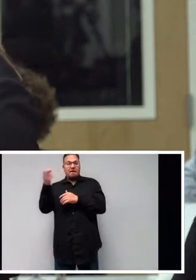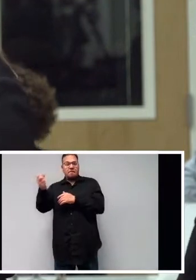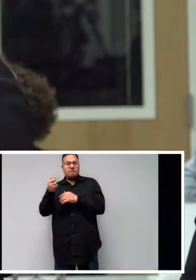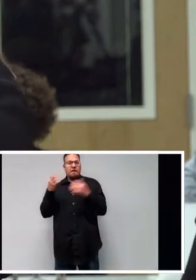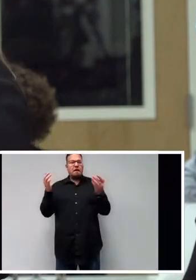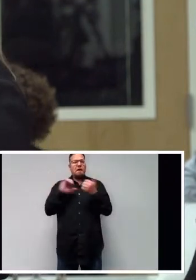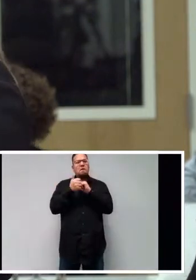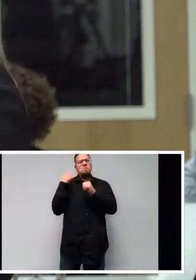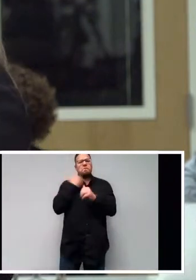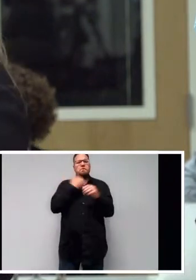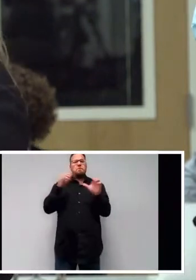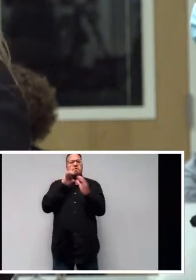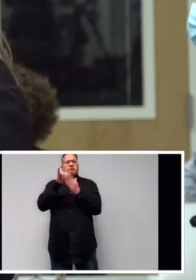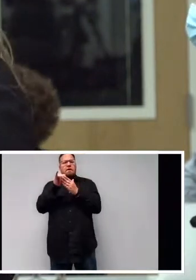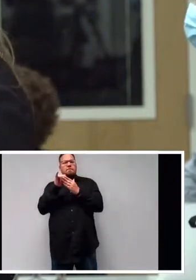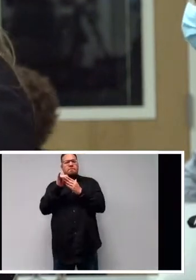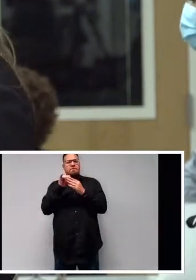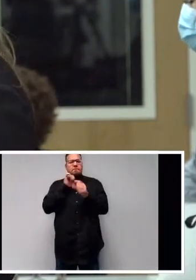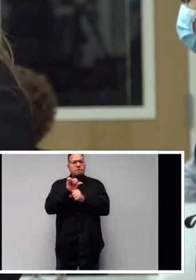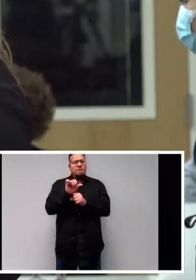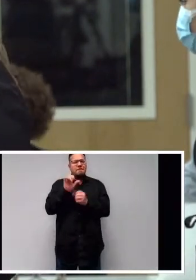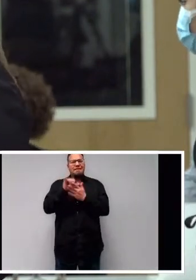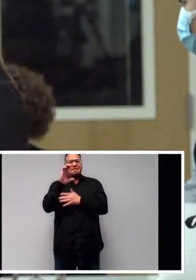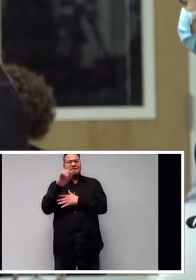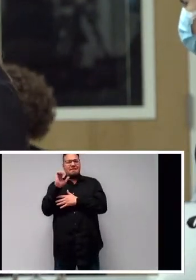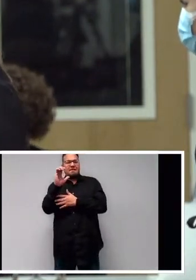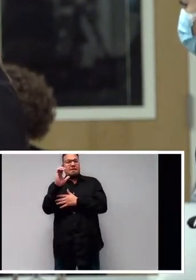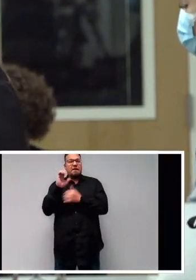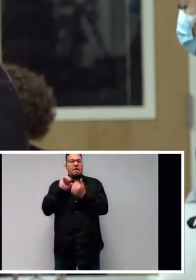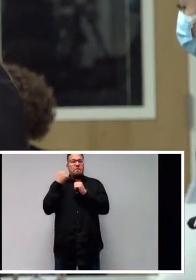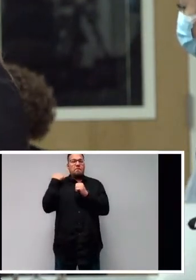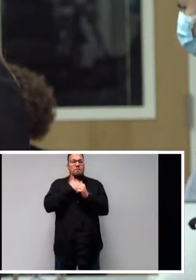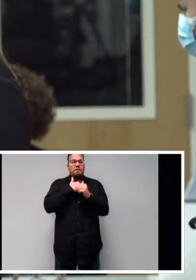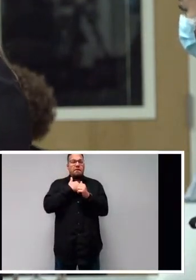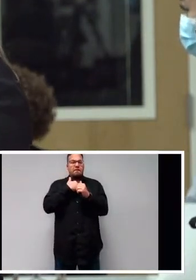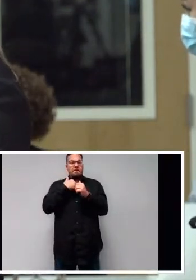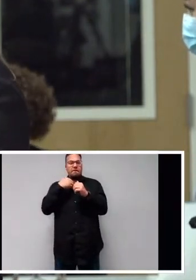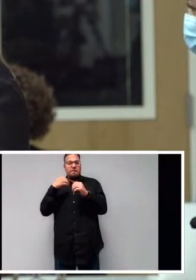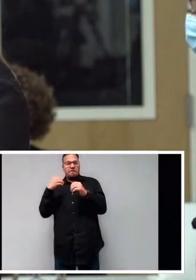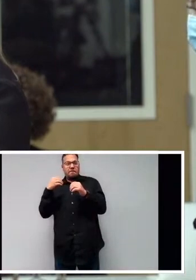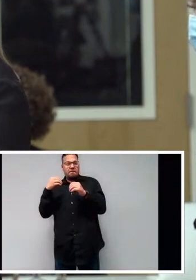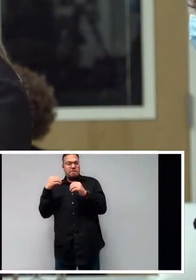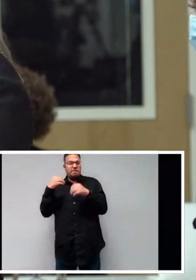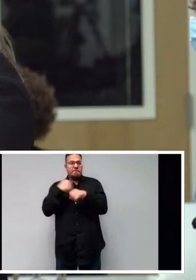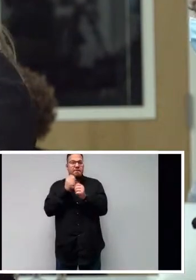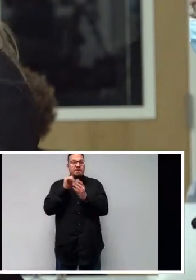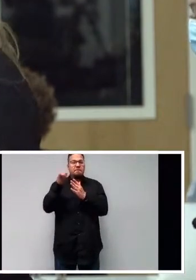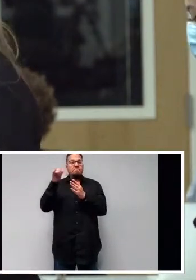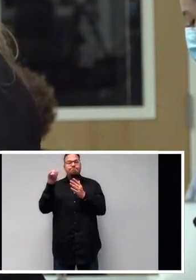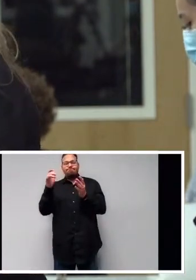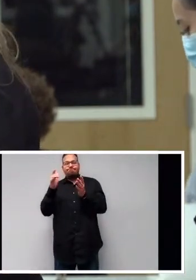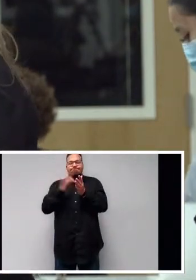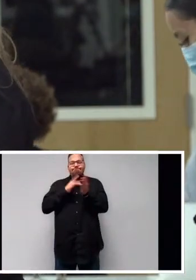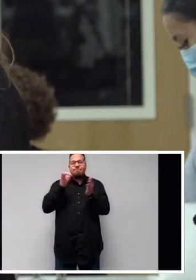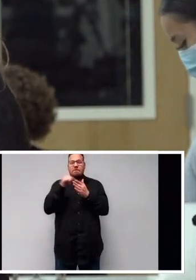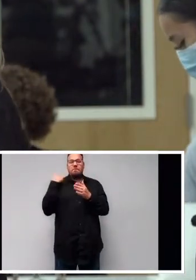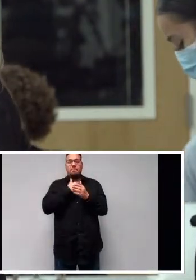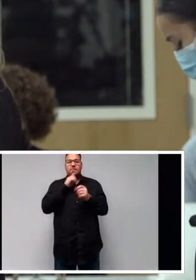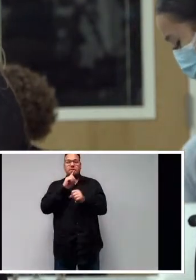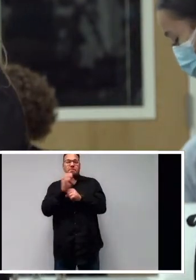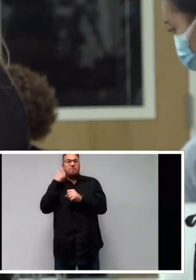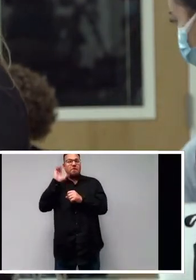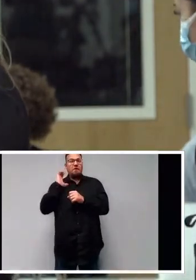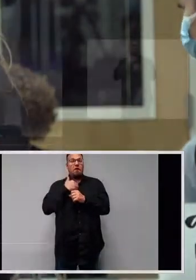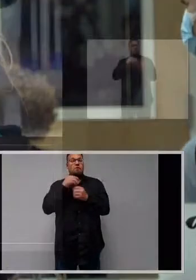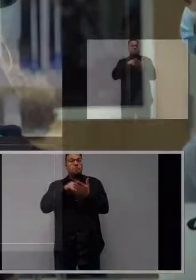this operationally on the CTEC side? How do we create the competitive advantage that we promise to our students? We basically started with an